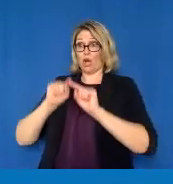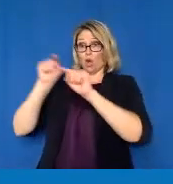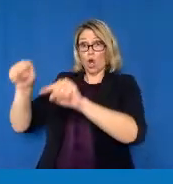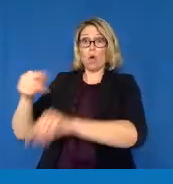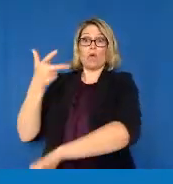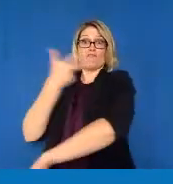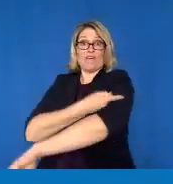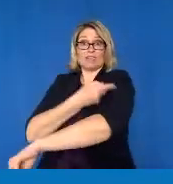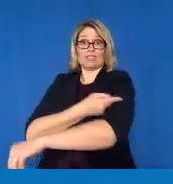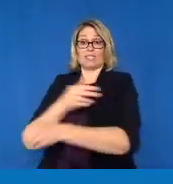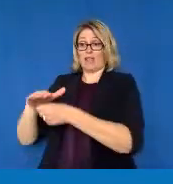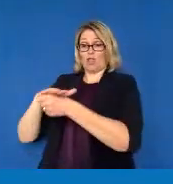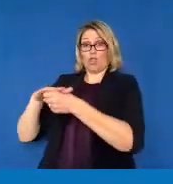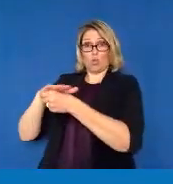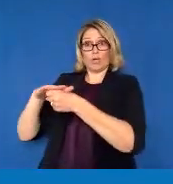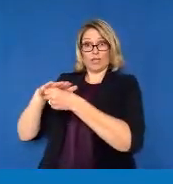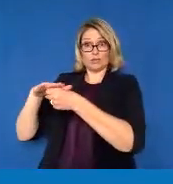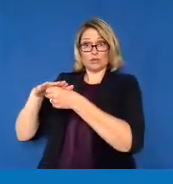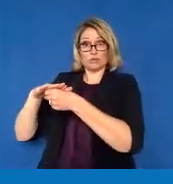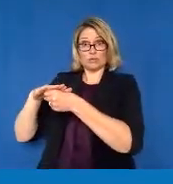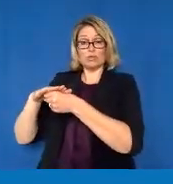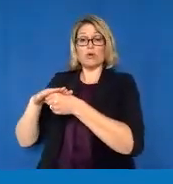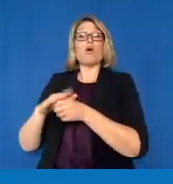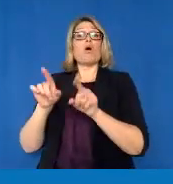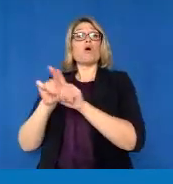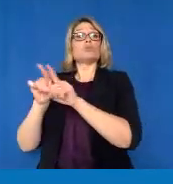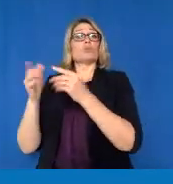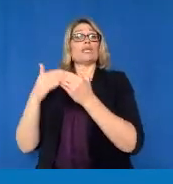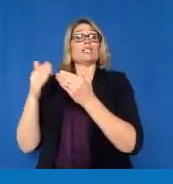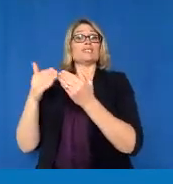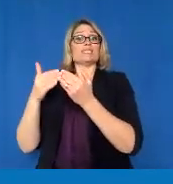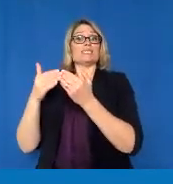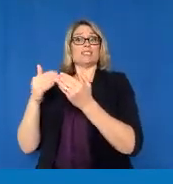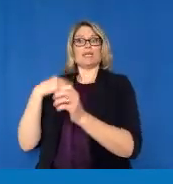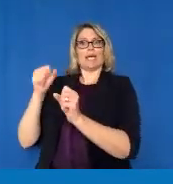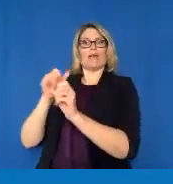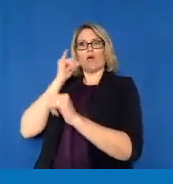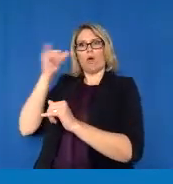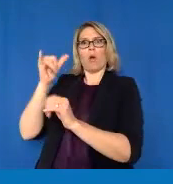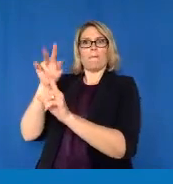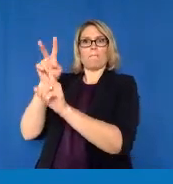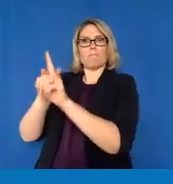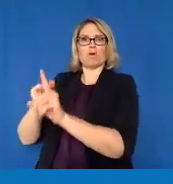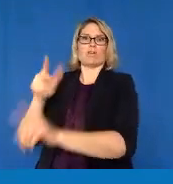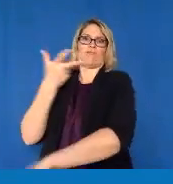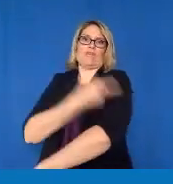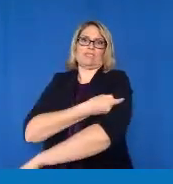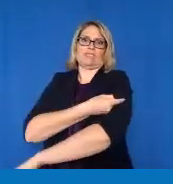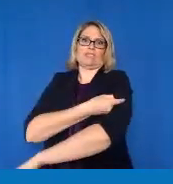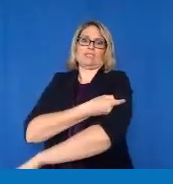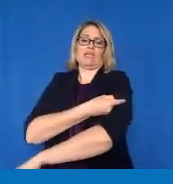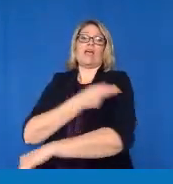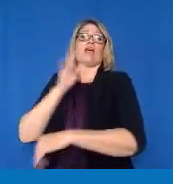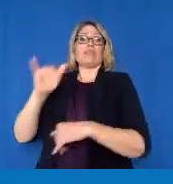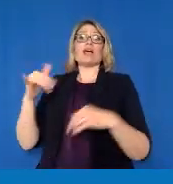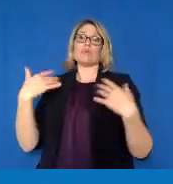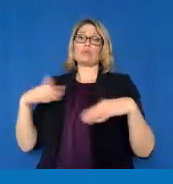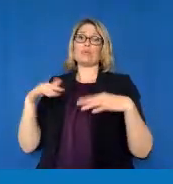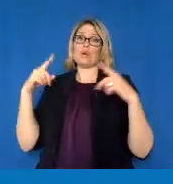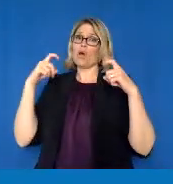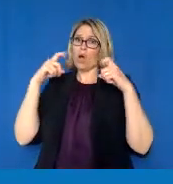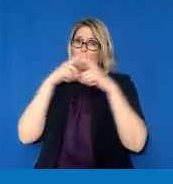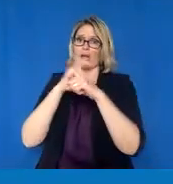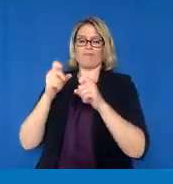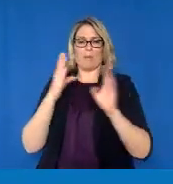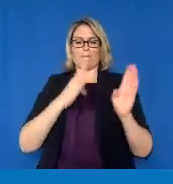also that it is easy to book an appointment to be vaccinated. That is something that's very complex and requires a lot of